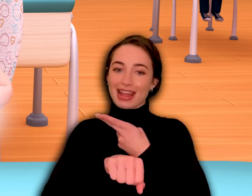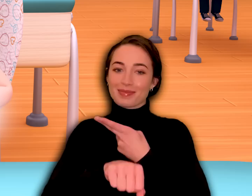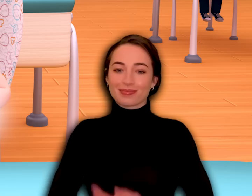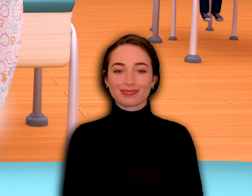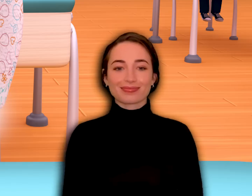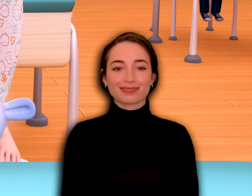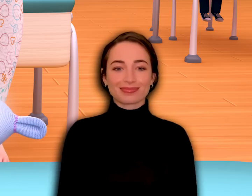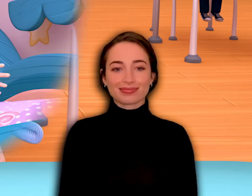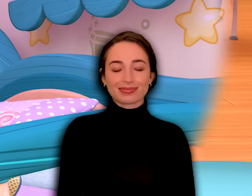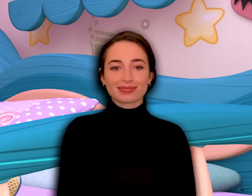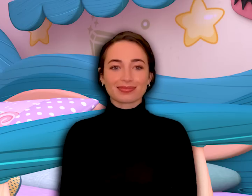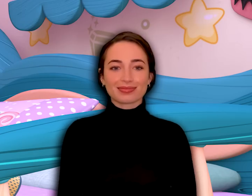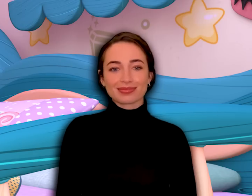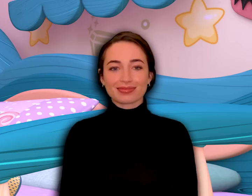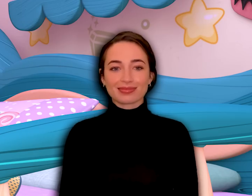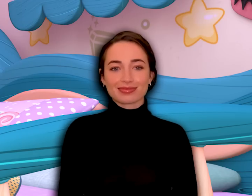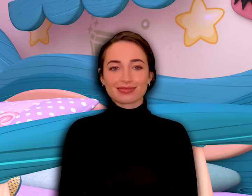Mary had a little